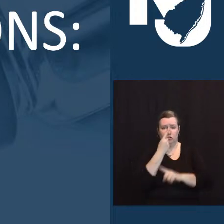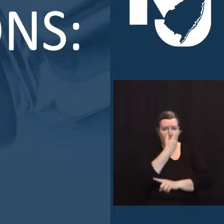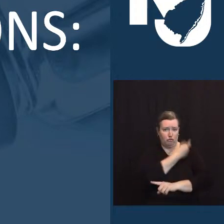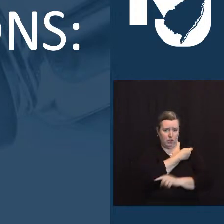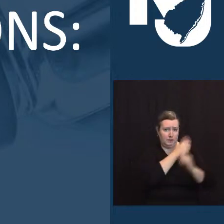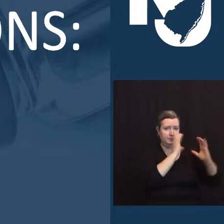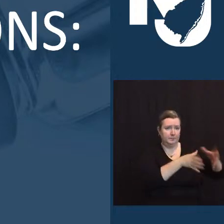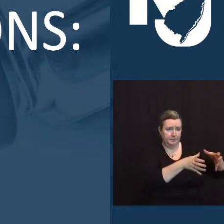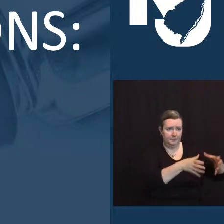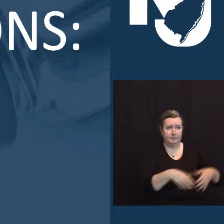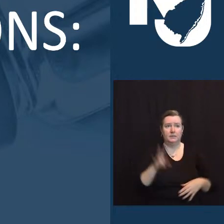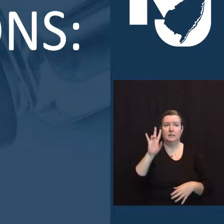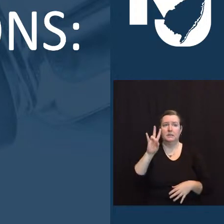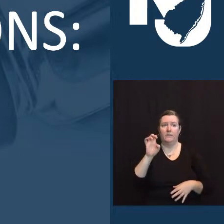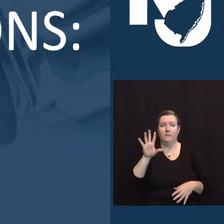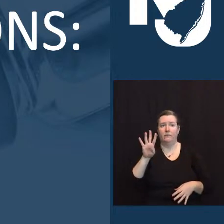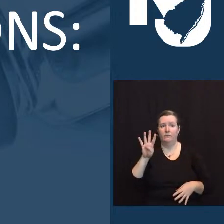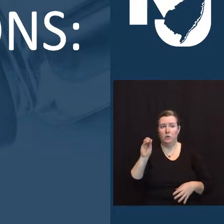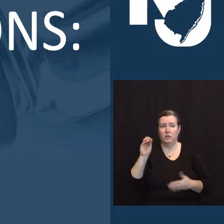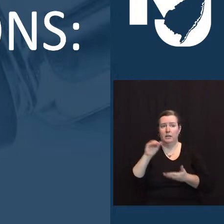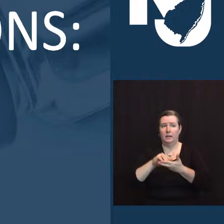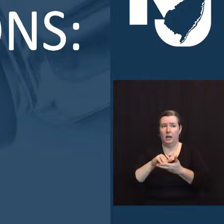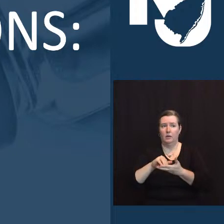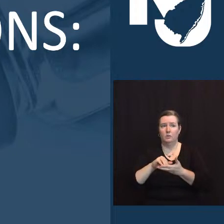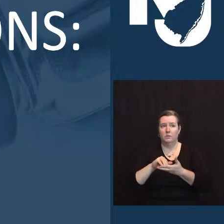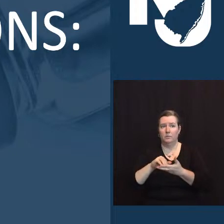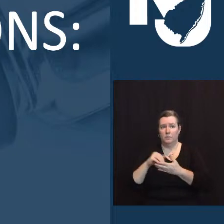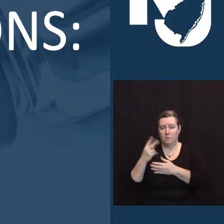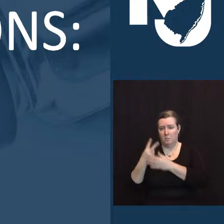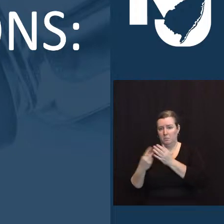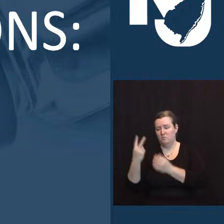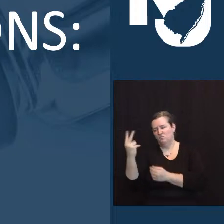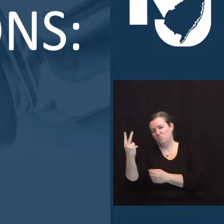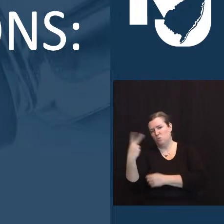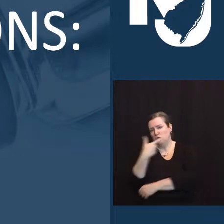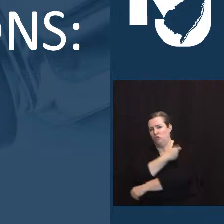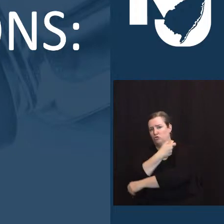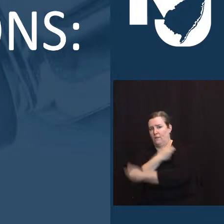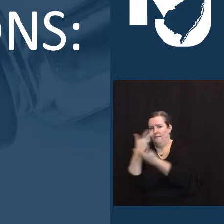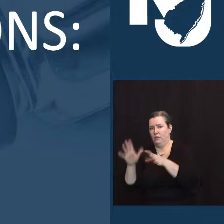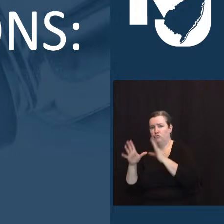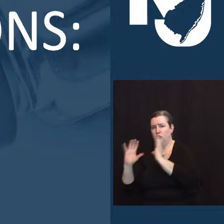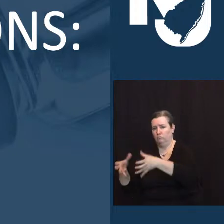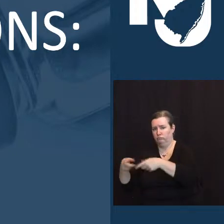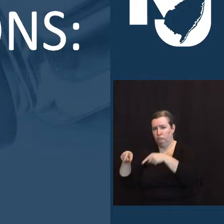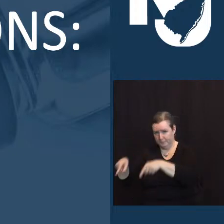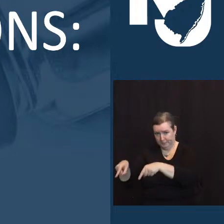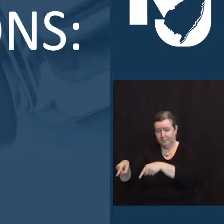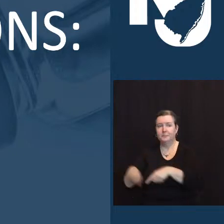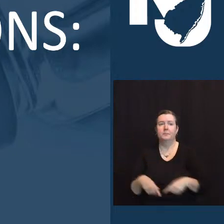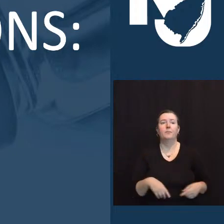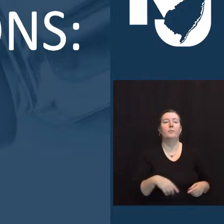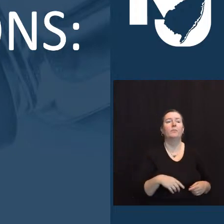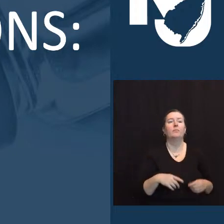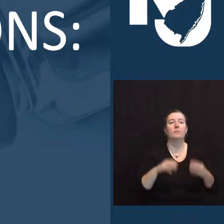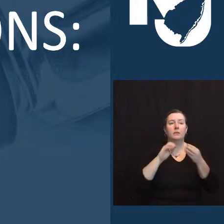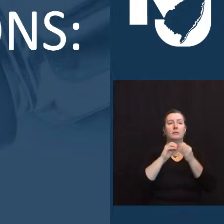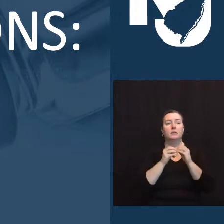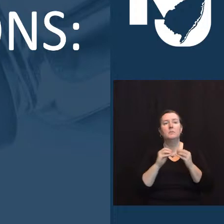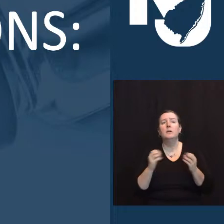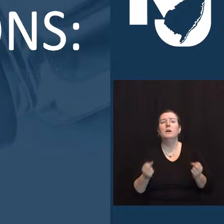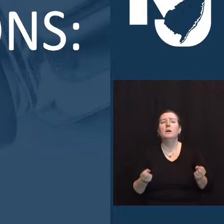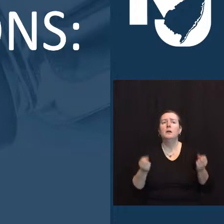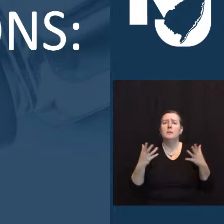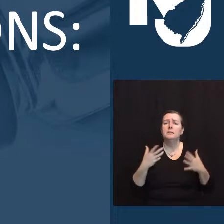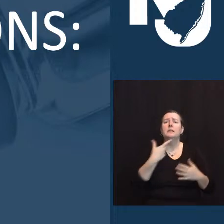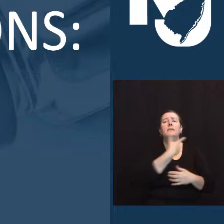740,000 your second. These are real numbers, and the numbers I want to leave you with today. The number of vaccines we have now delivered up